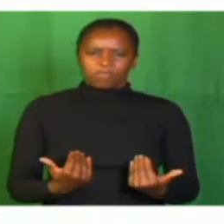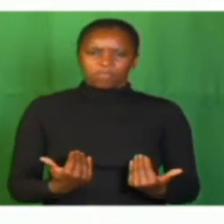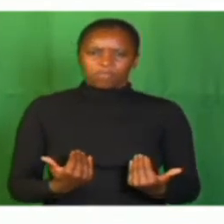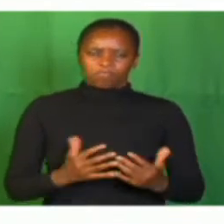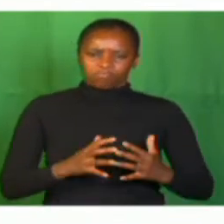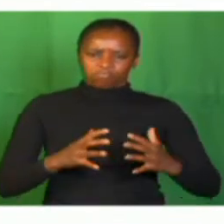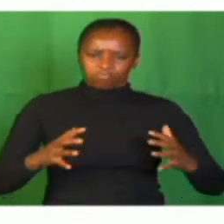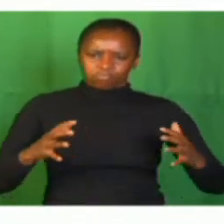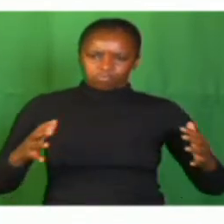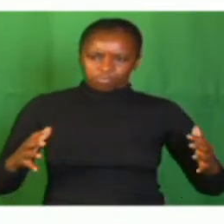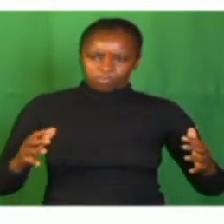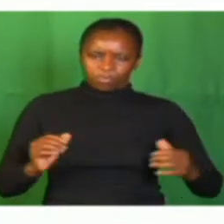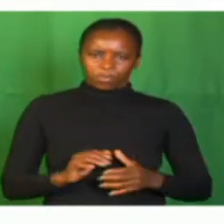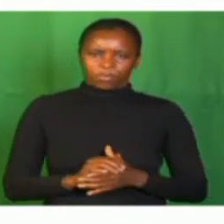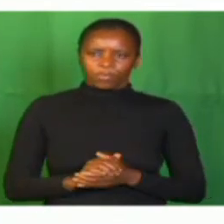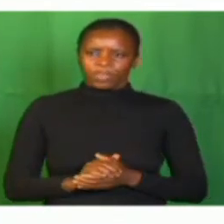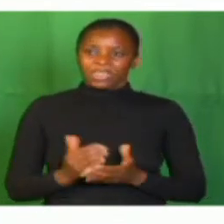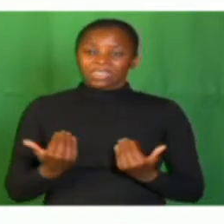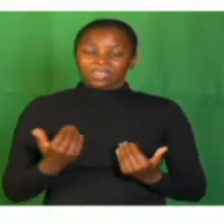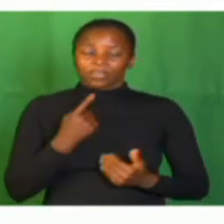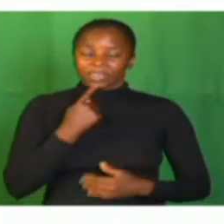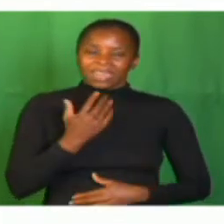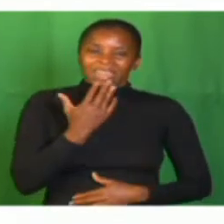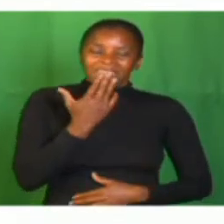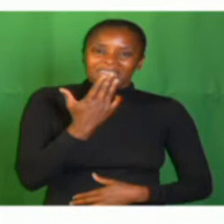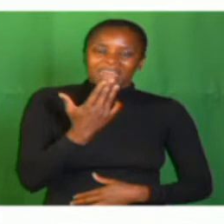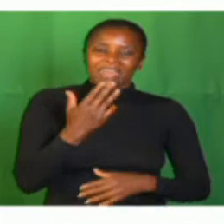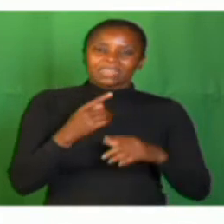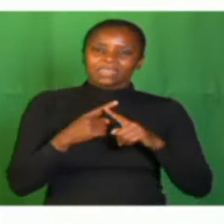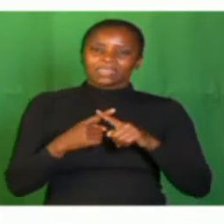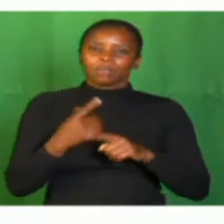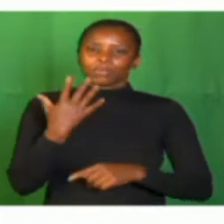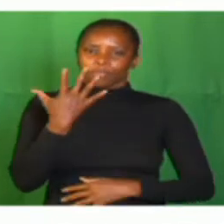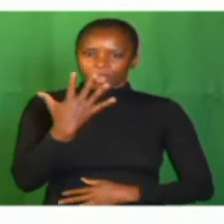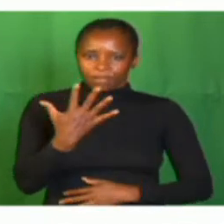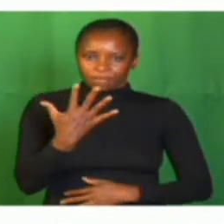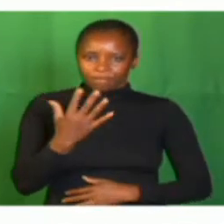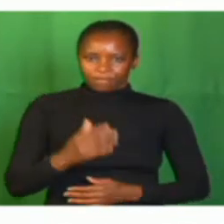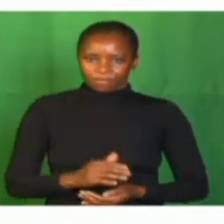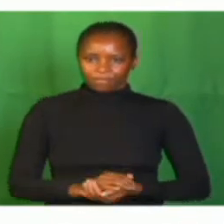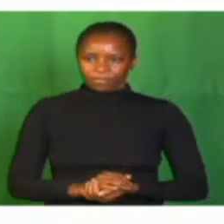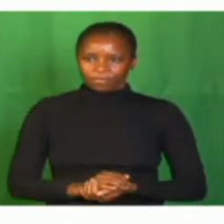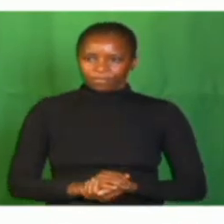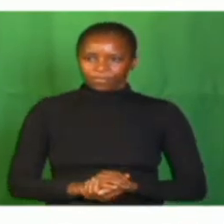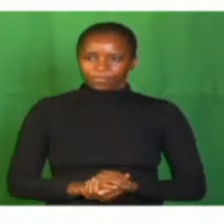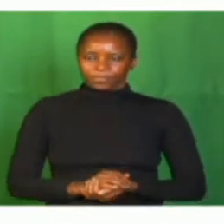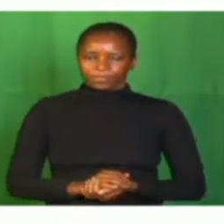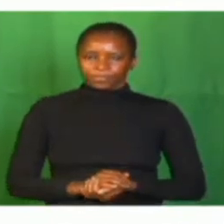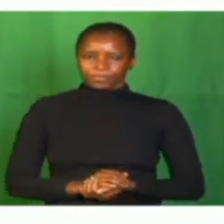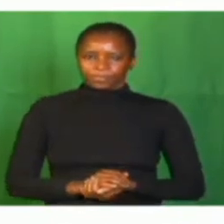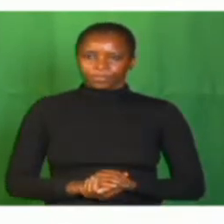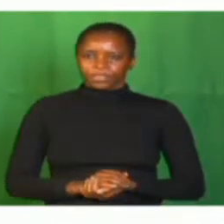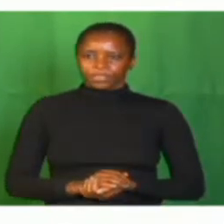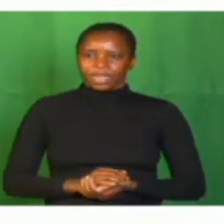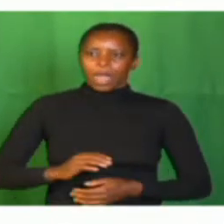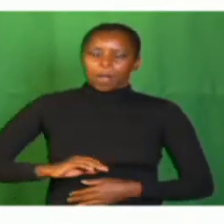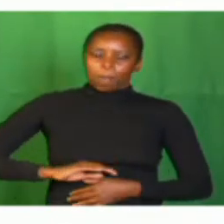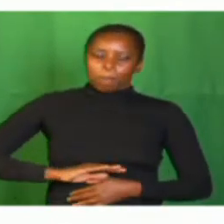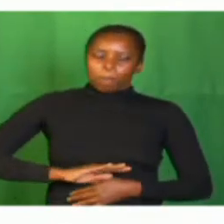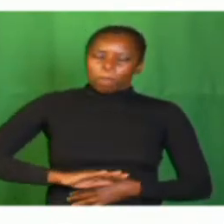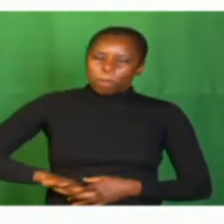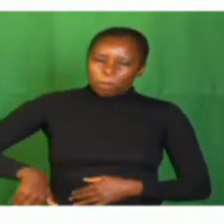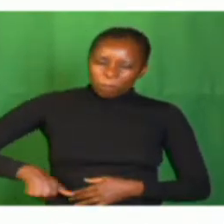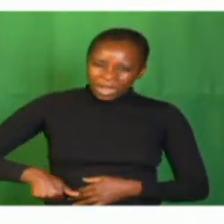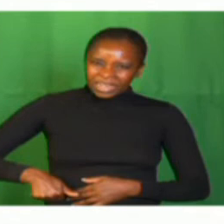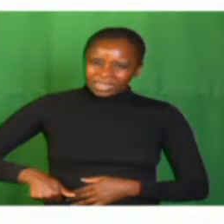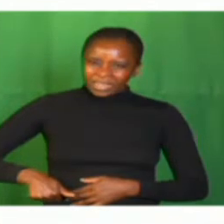distribute it. We are going to say 9 times 5. This is 9 times 5. Minus, and bring in